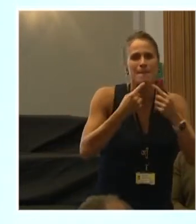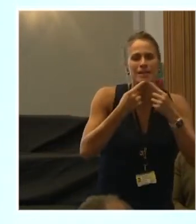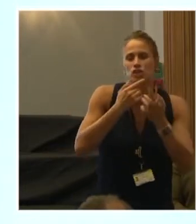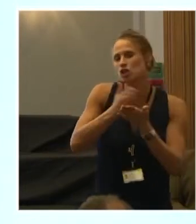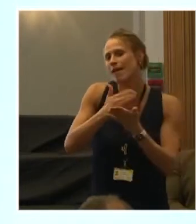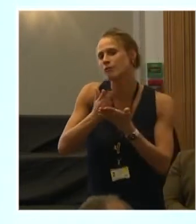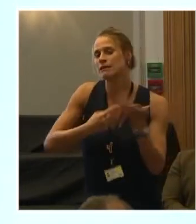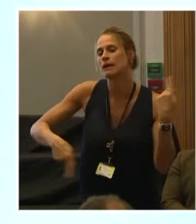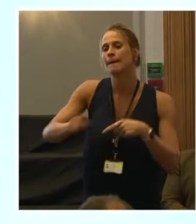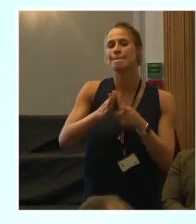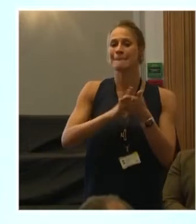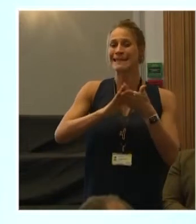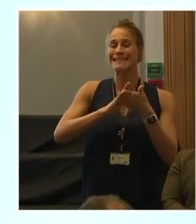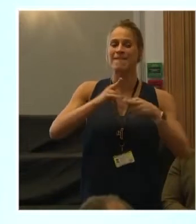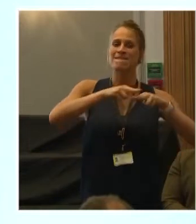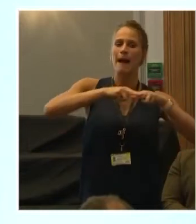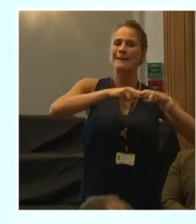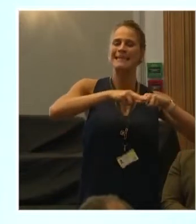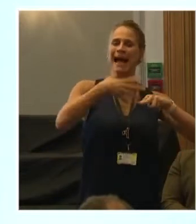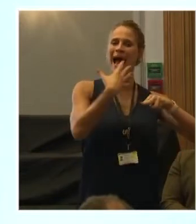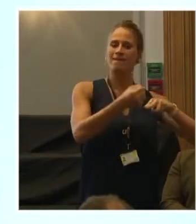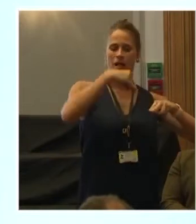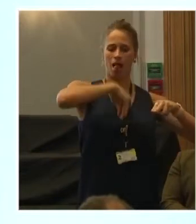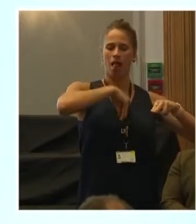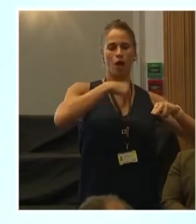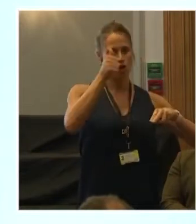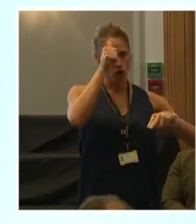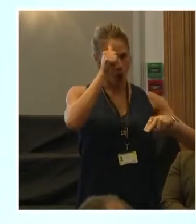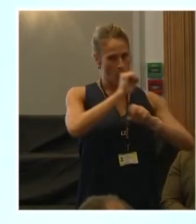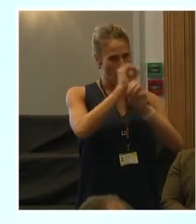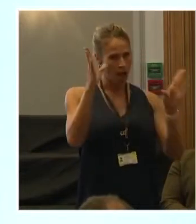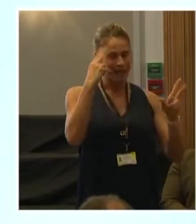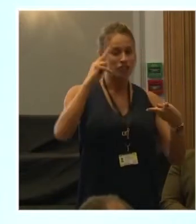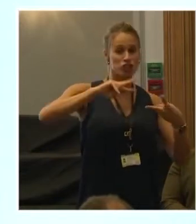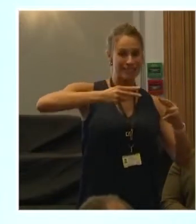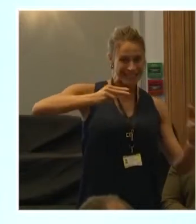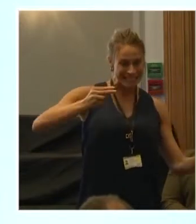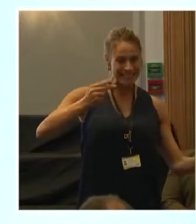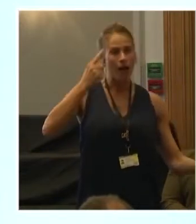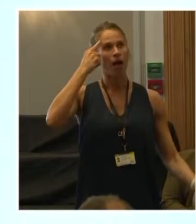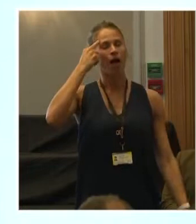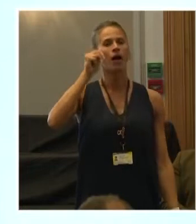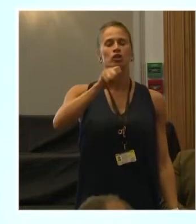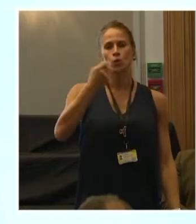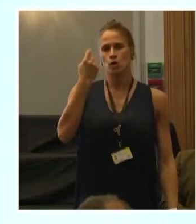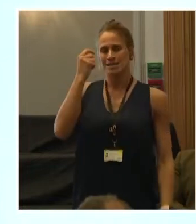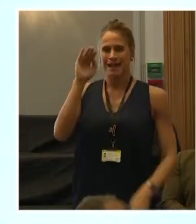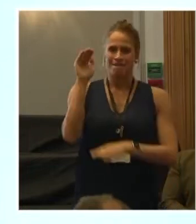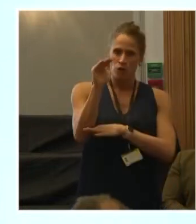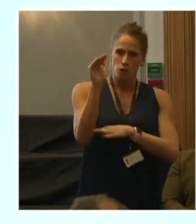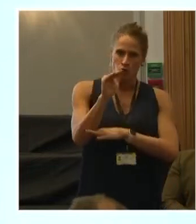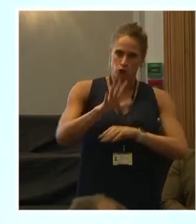families now have their genetic answers, allowing them a host of informed choices and a greater chance of treatment than ever